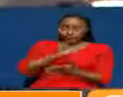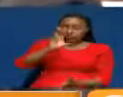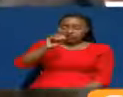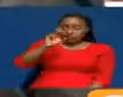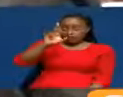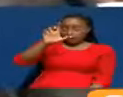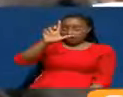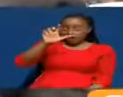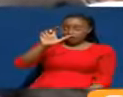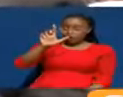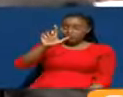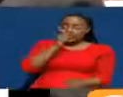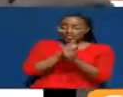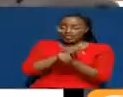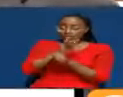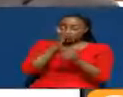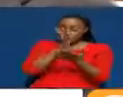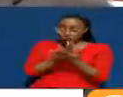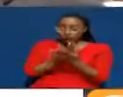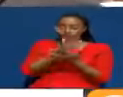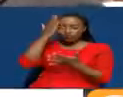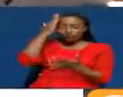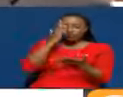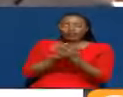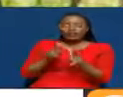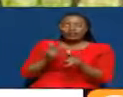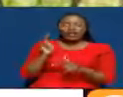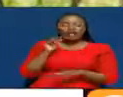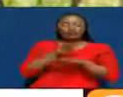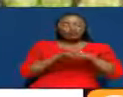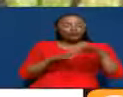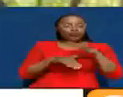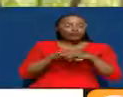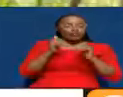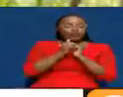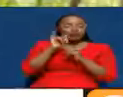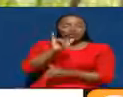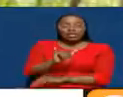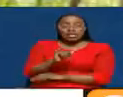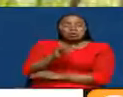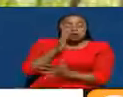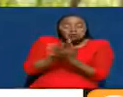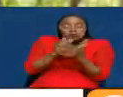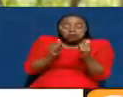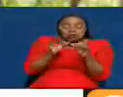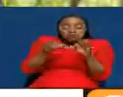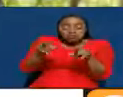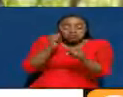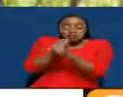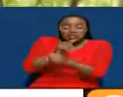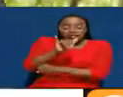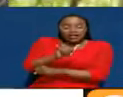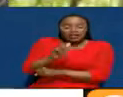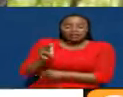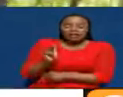maneno ijulikane vizuri, so tumeridhika na mambo ya uchunguzi. Haijakonfirmika kama yeye ndiye alifanya hizi maneno yote.